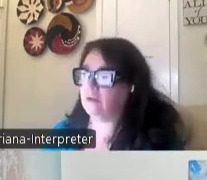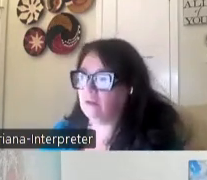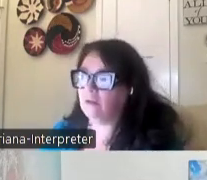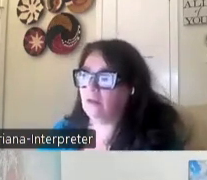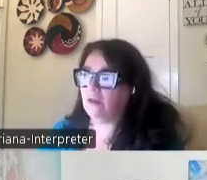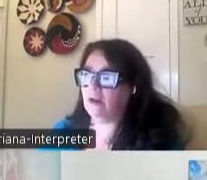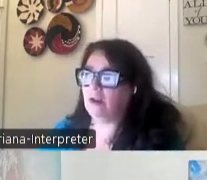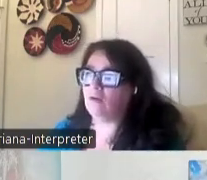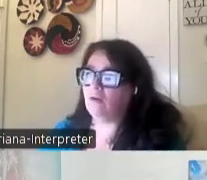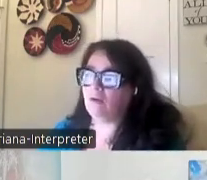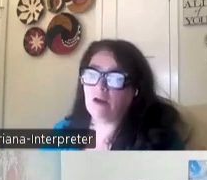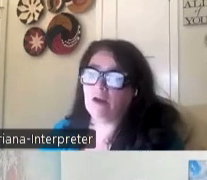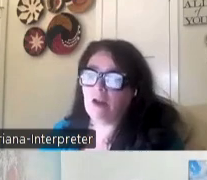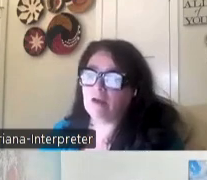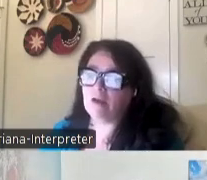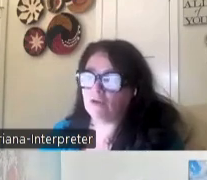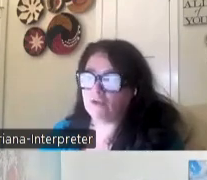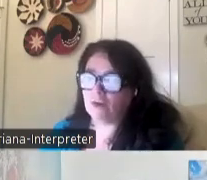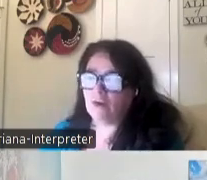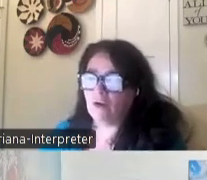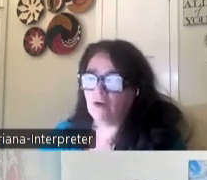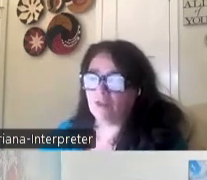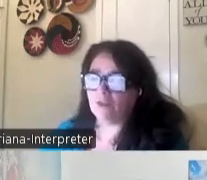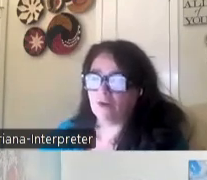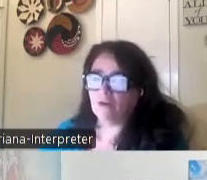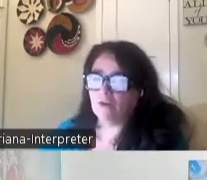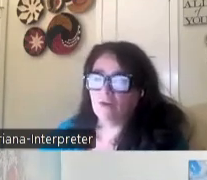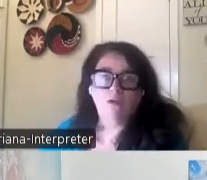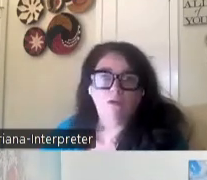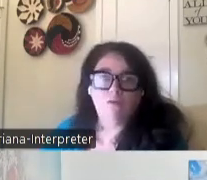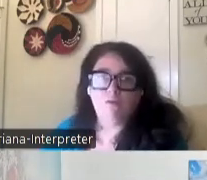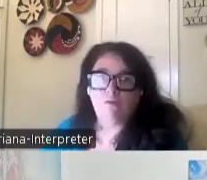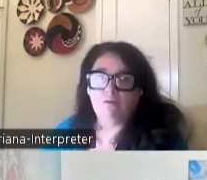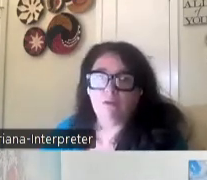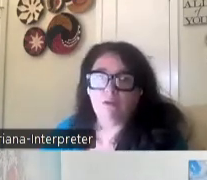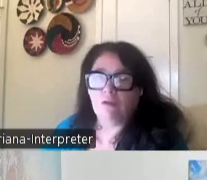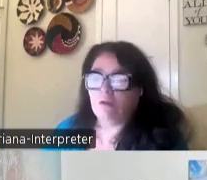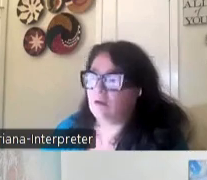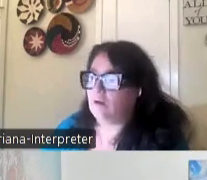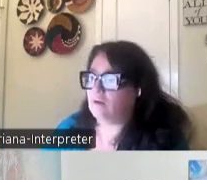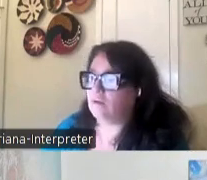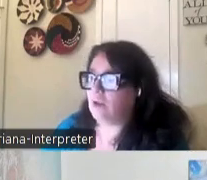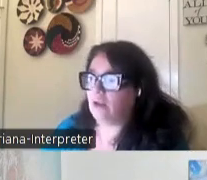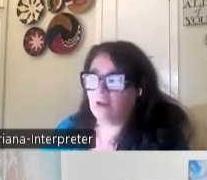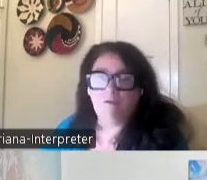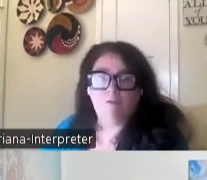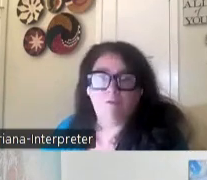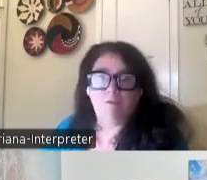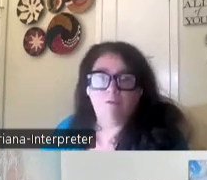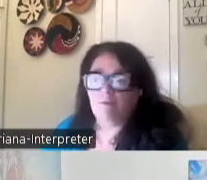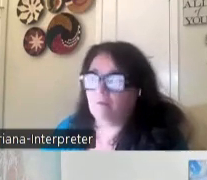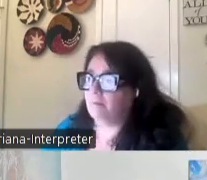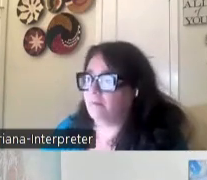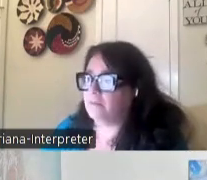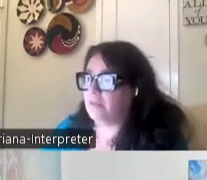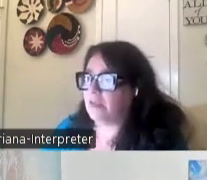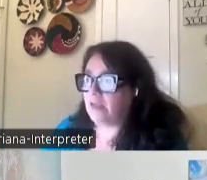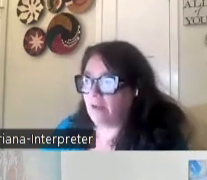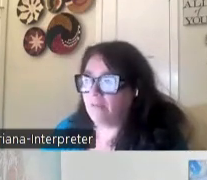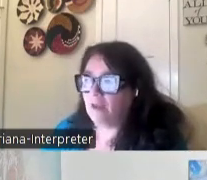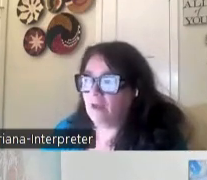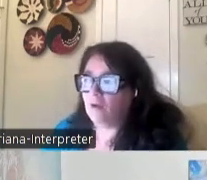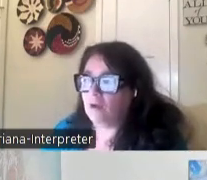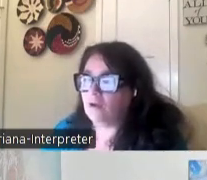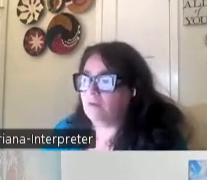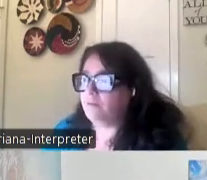drought, and in some ways worse because this was a much warmer drought with similarly low precipitation. Then, of course, the